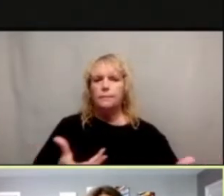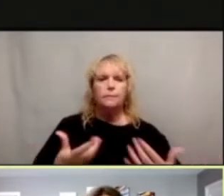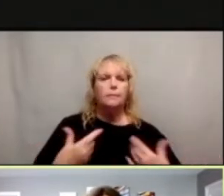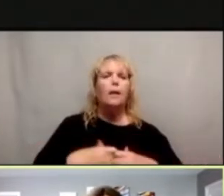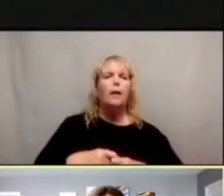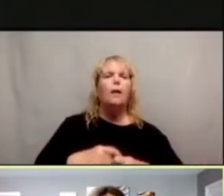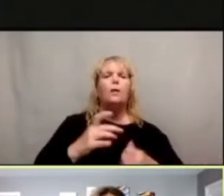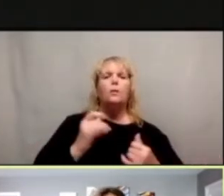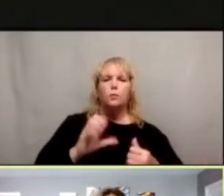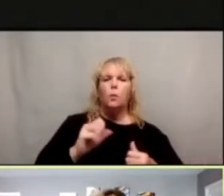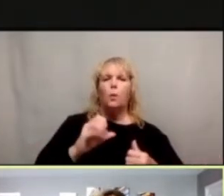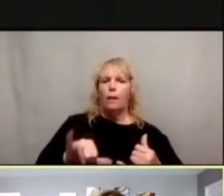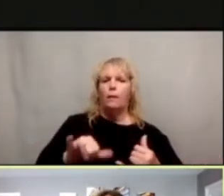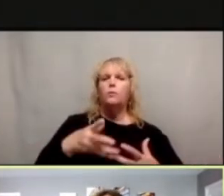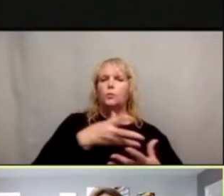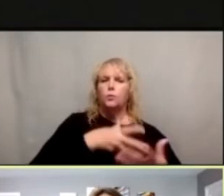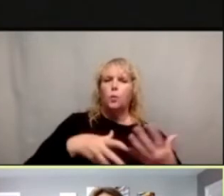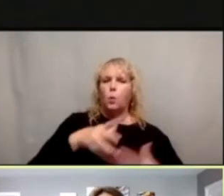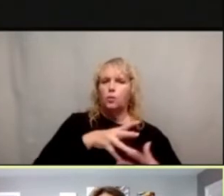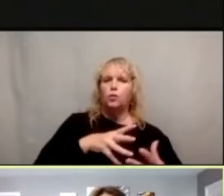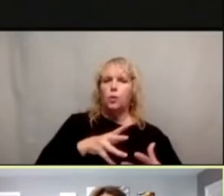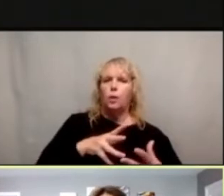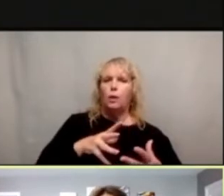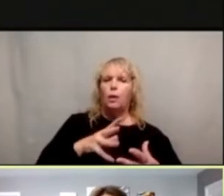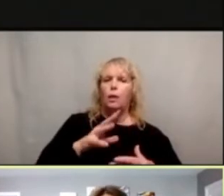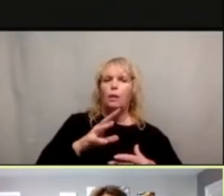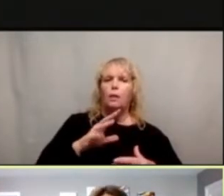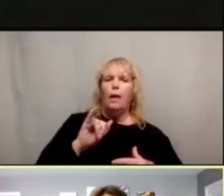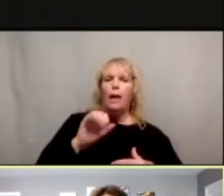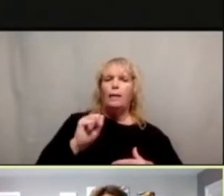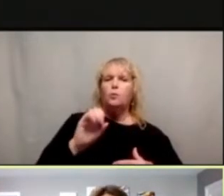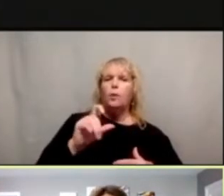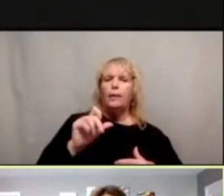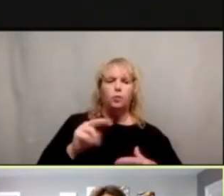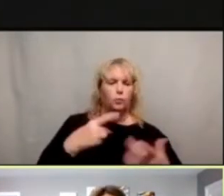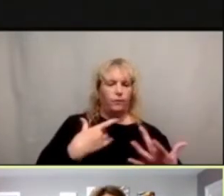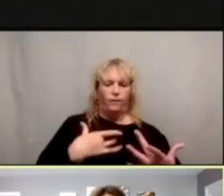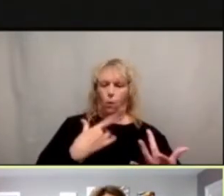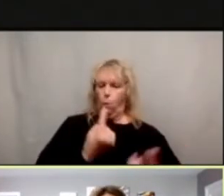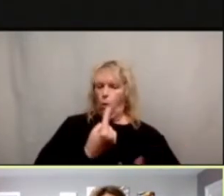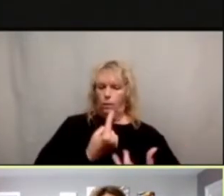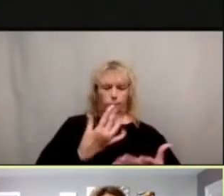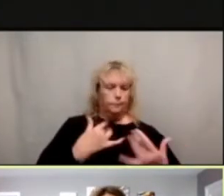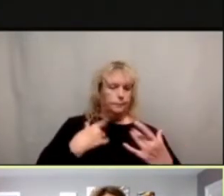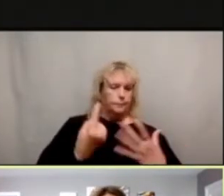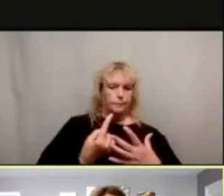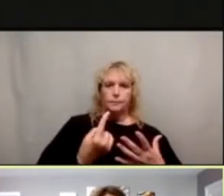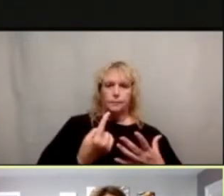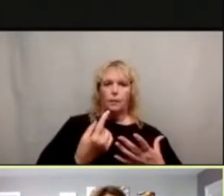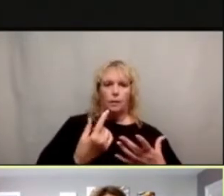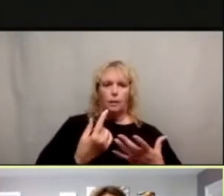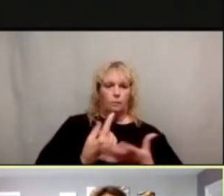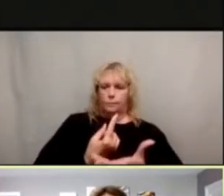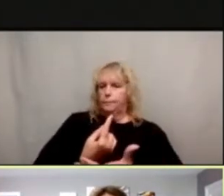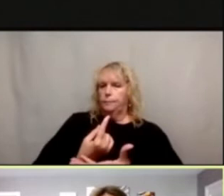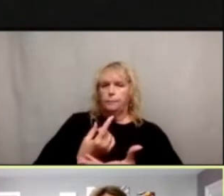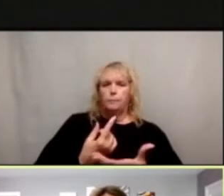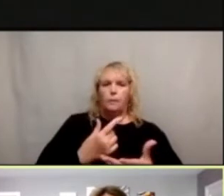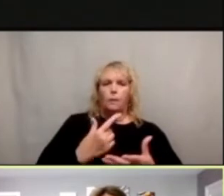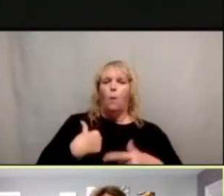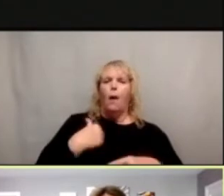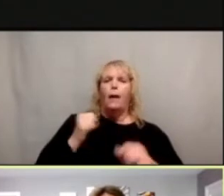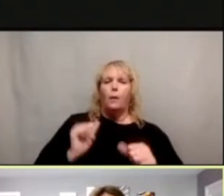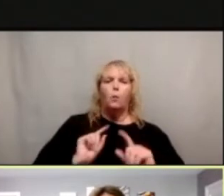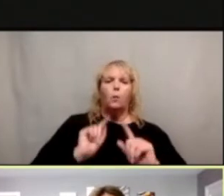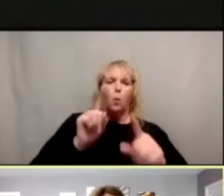social isolation in terms of children who might, usually go to school and being able to engage with, mandated